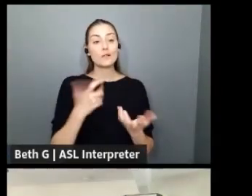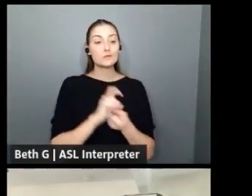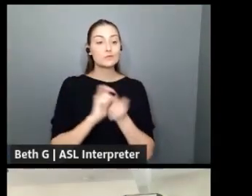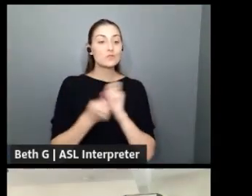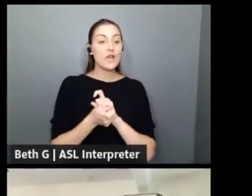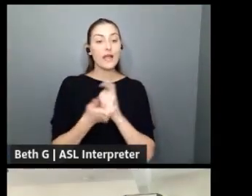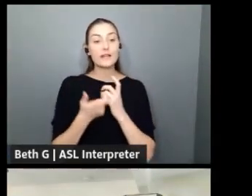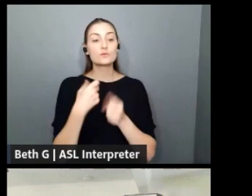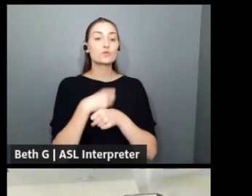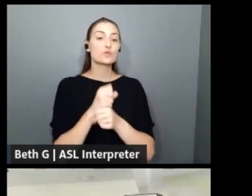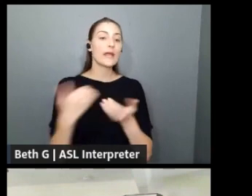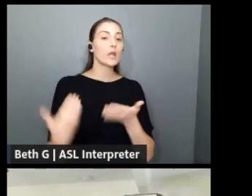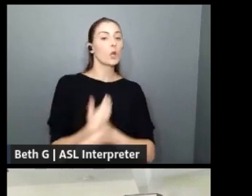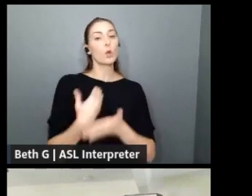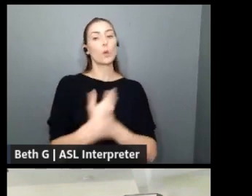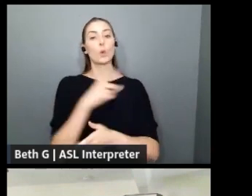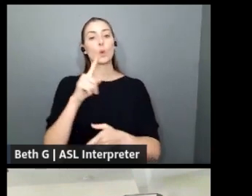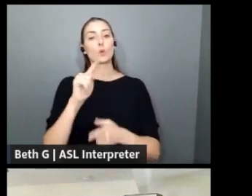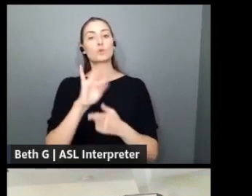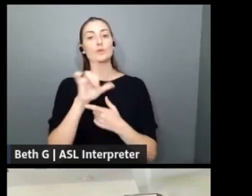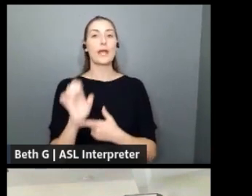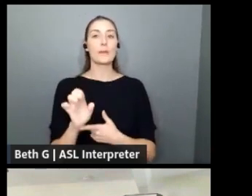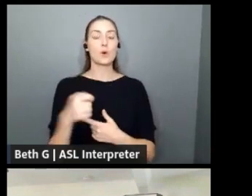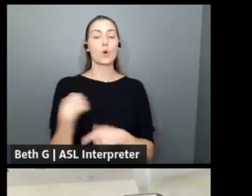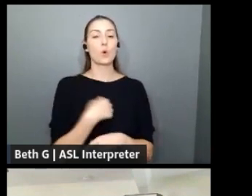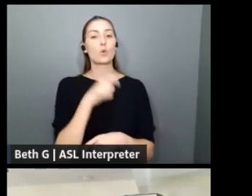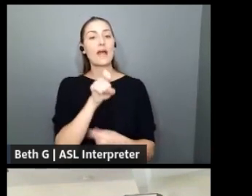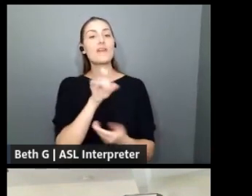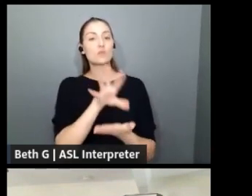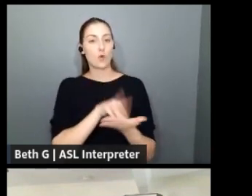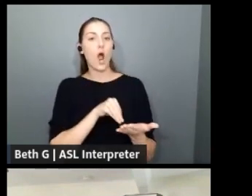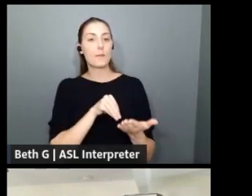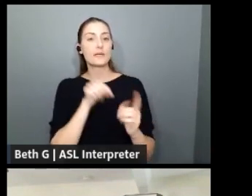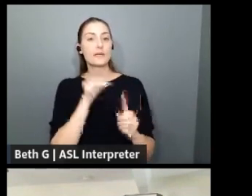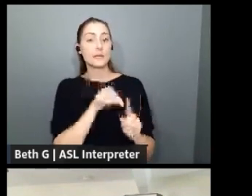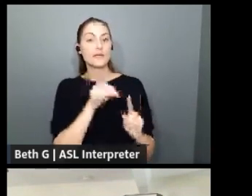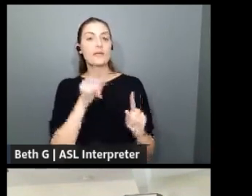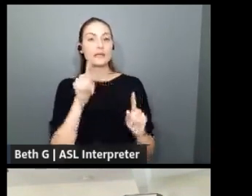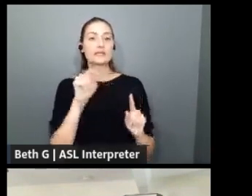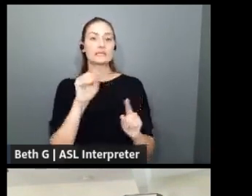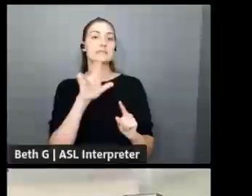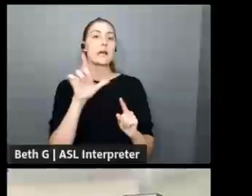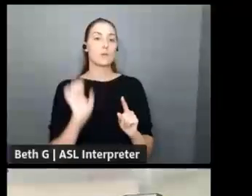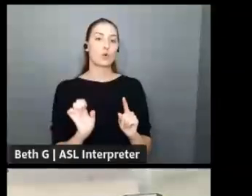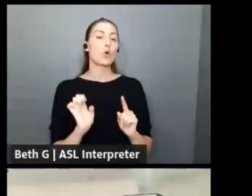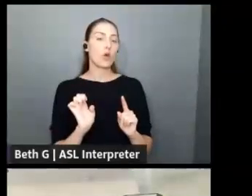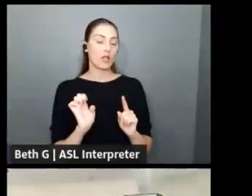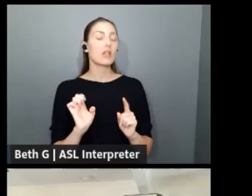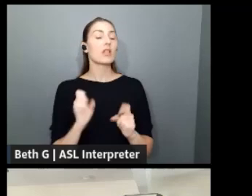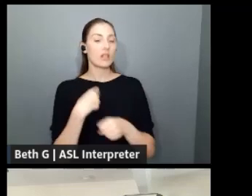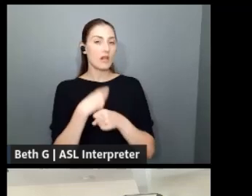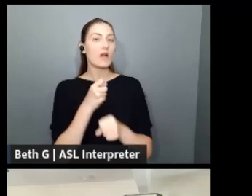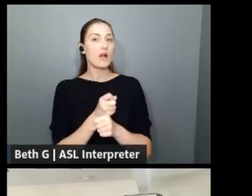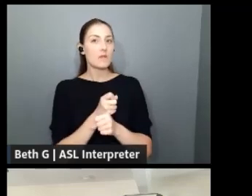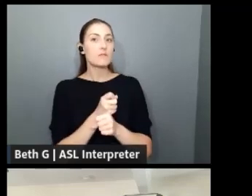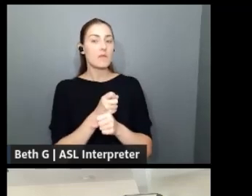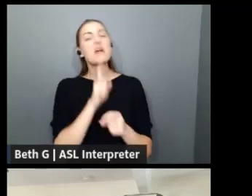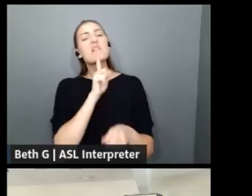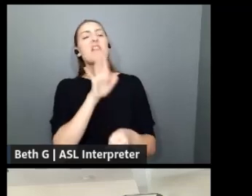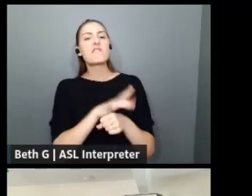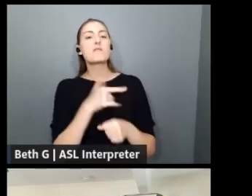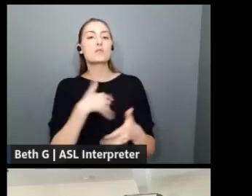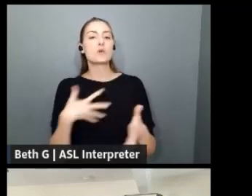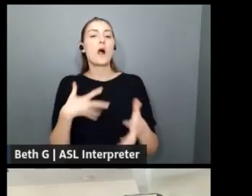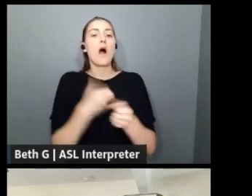new table. We would have to copy one of the tables and make sure we update the values to the